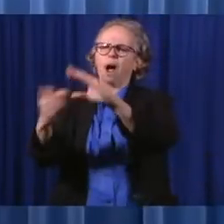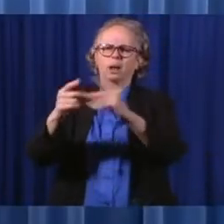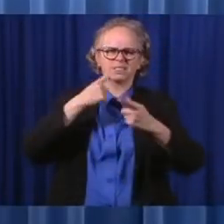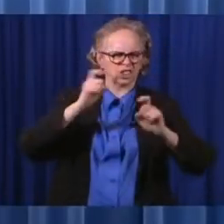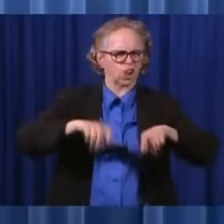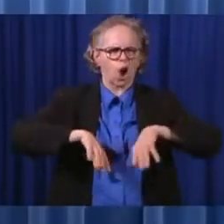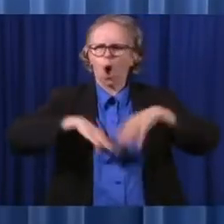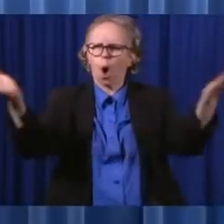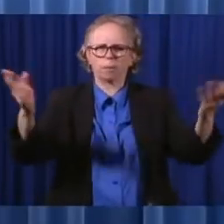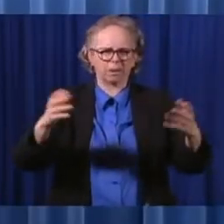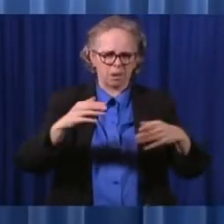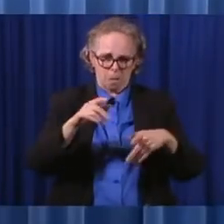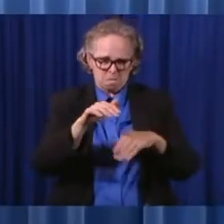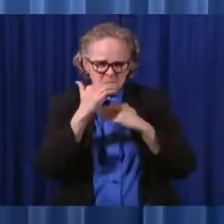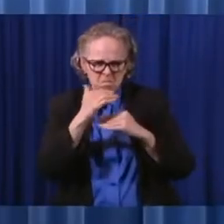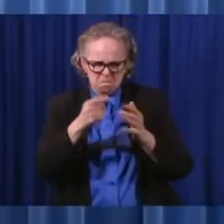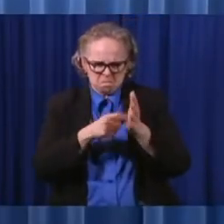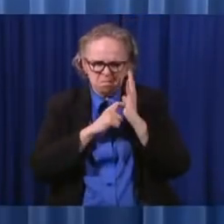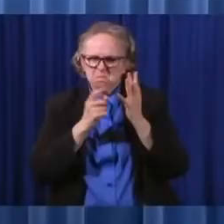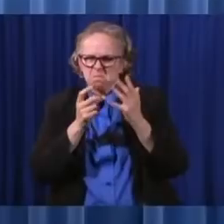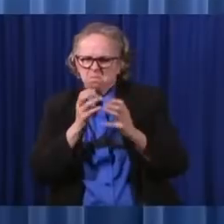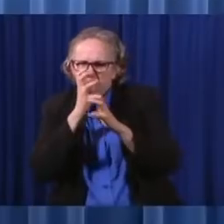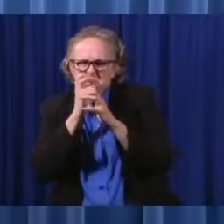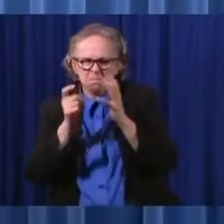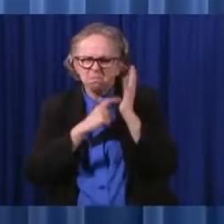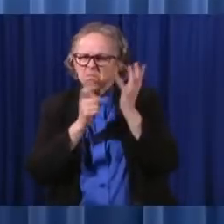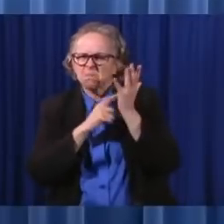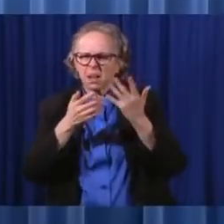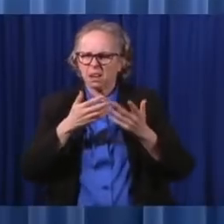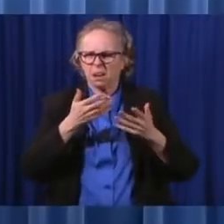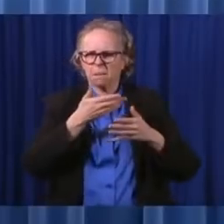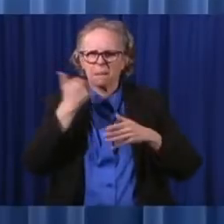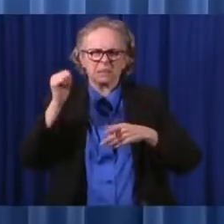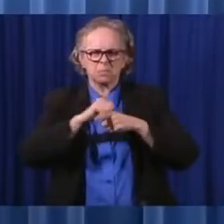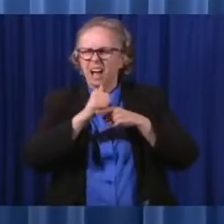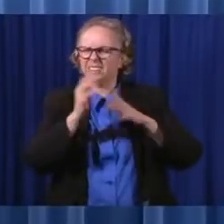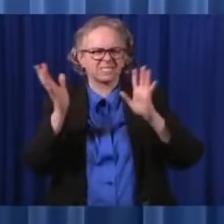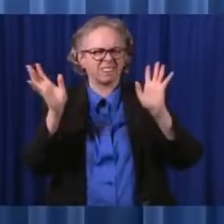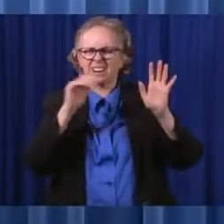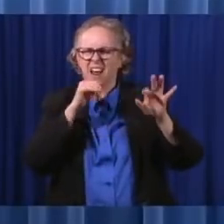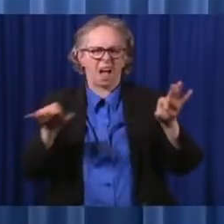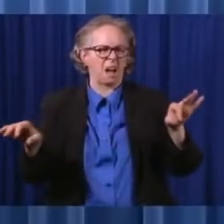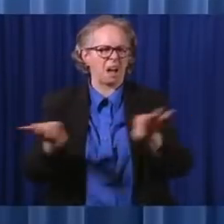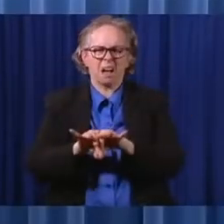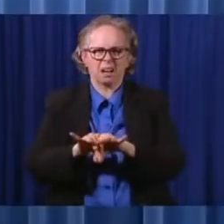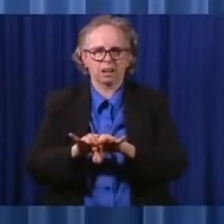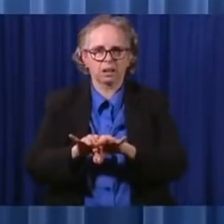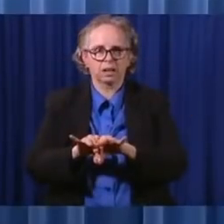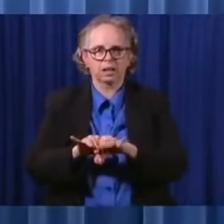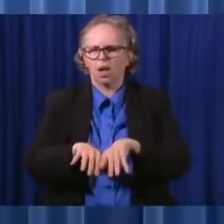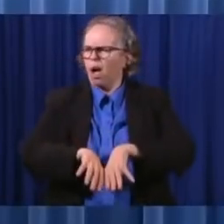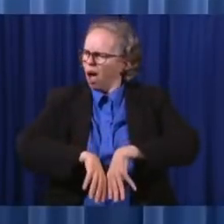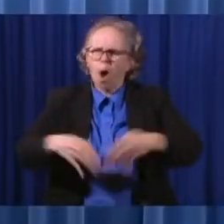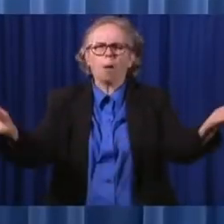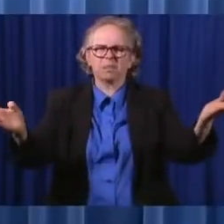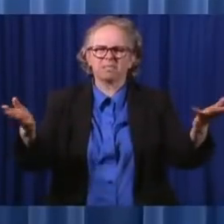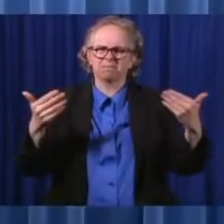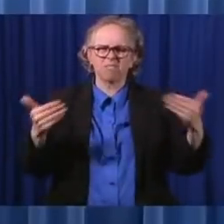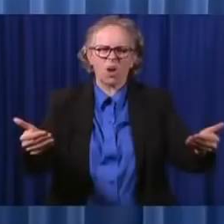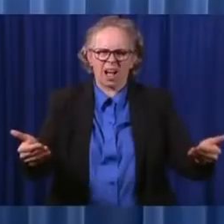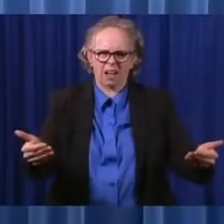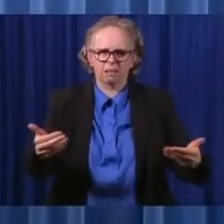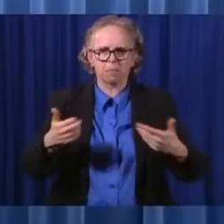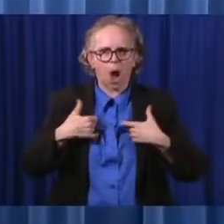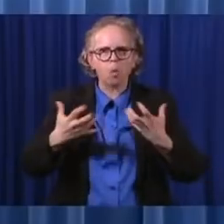specifications, no best practices for business or whatever the activity is. And I know